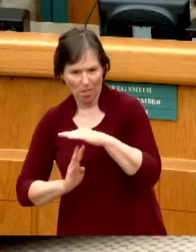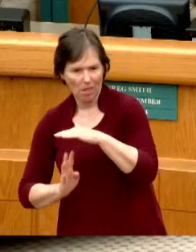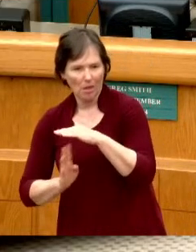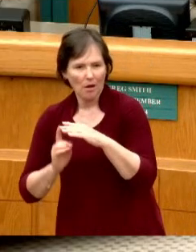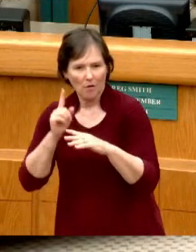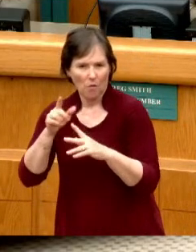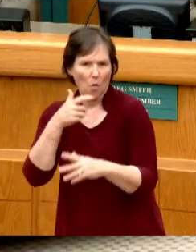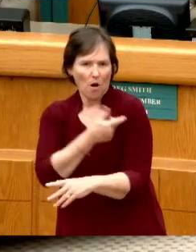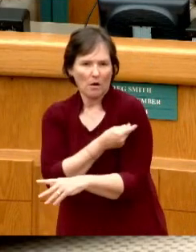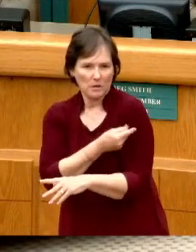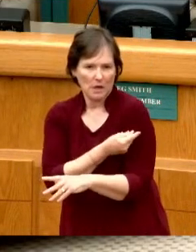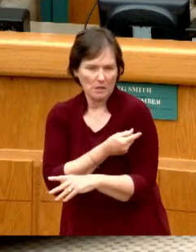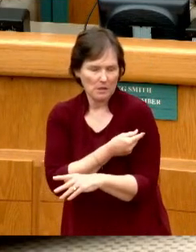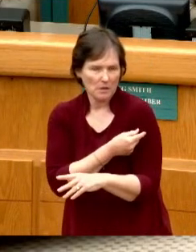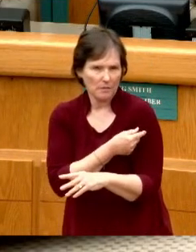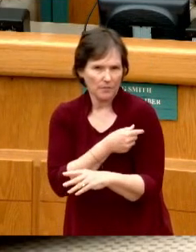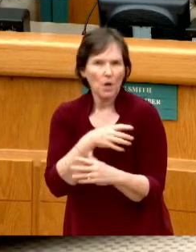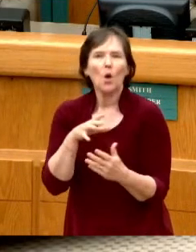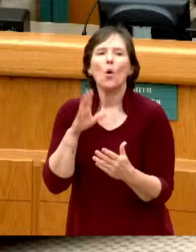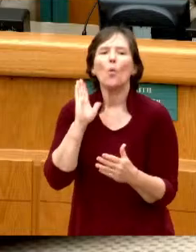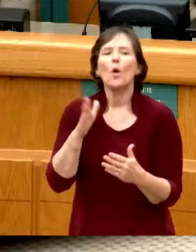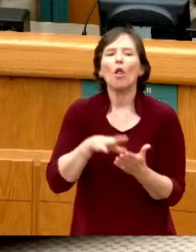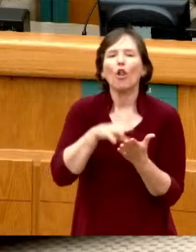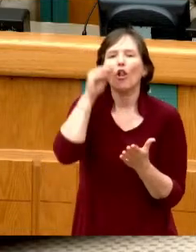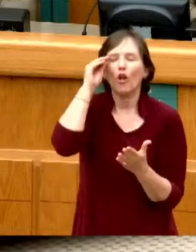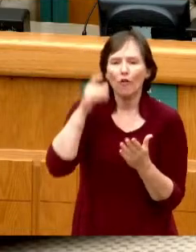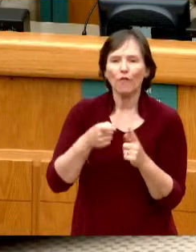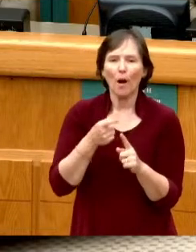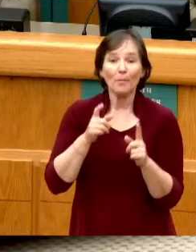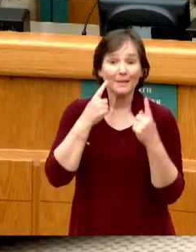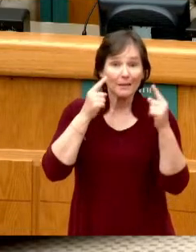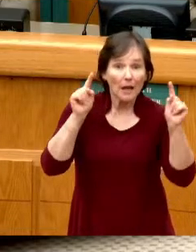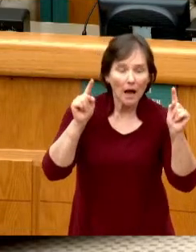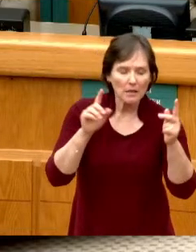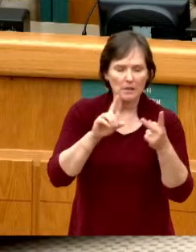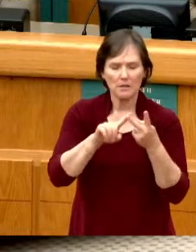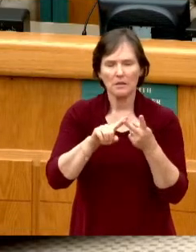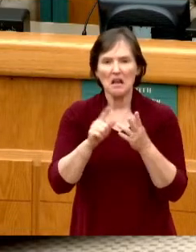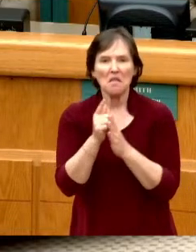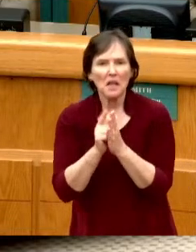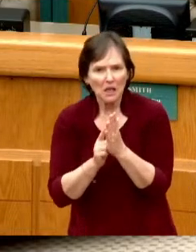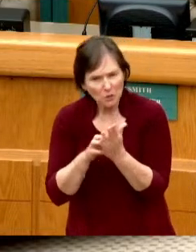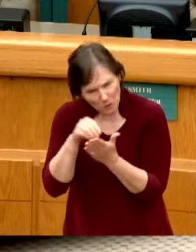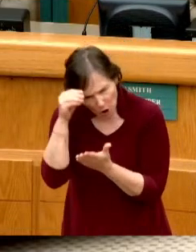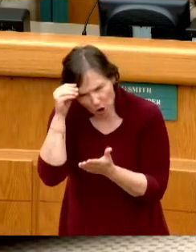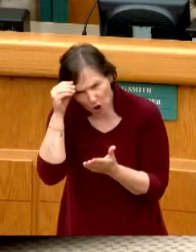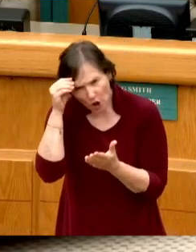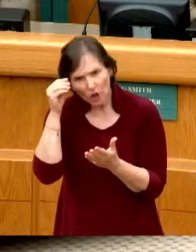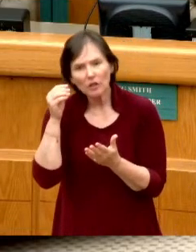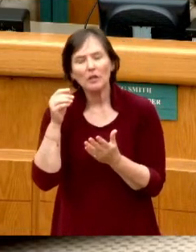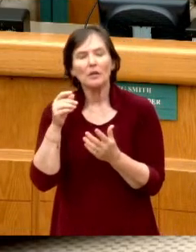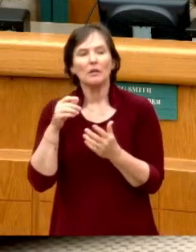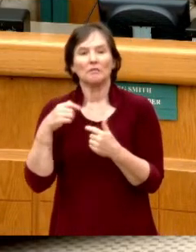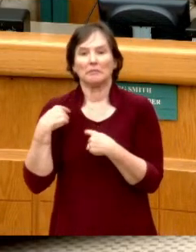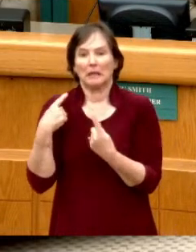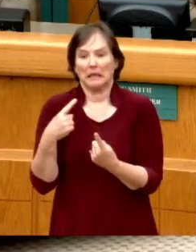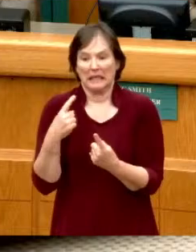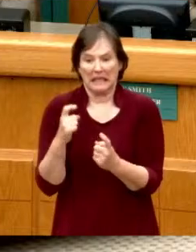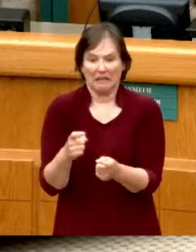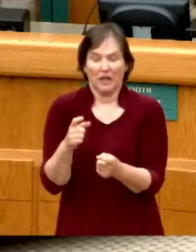the lessons that we've learned during this last week, delivering 9,380 vaccines in 4